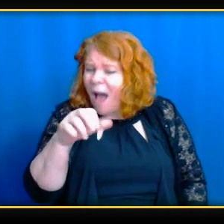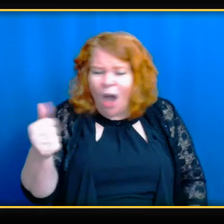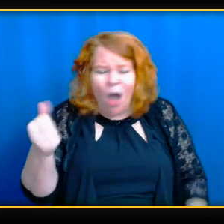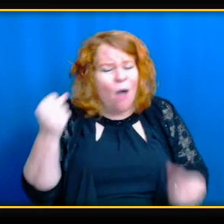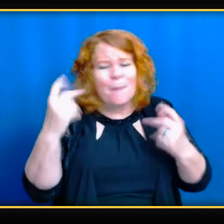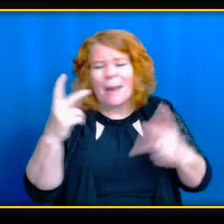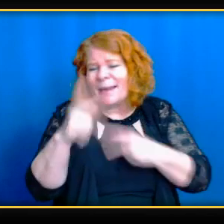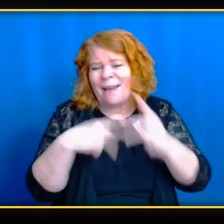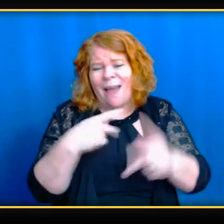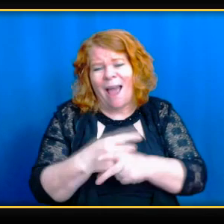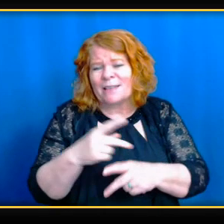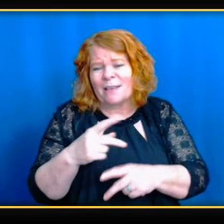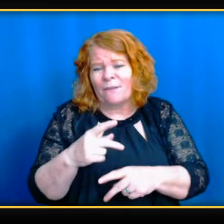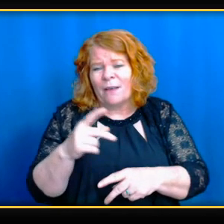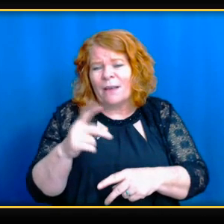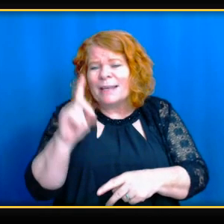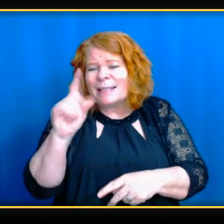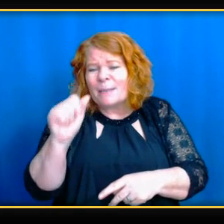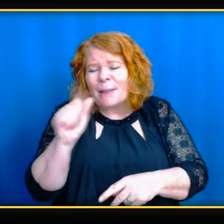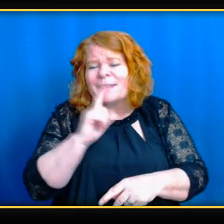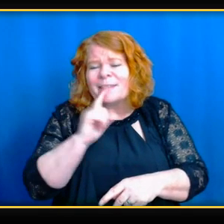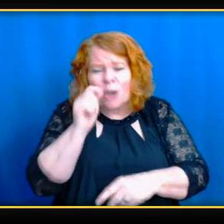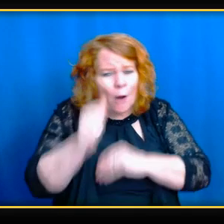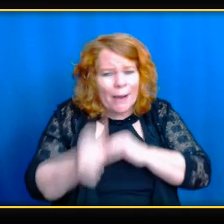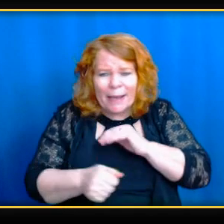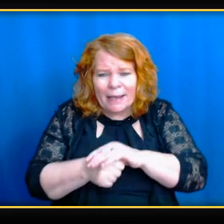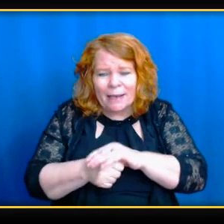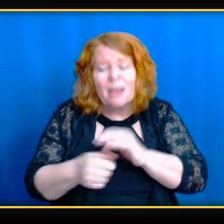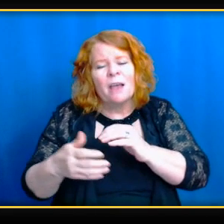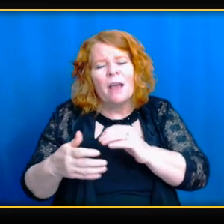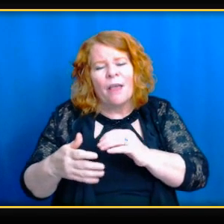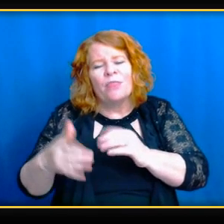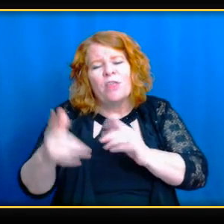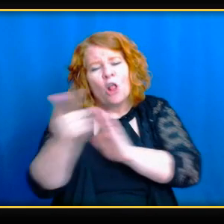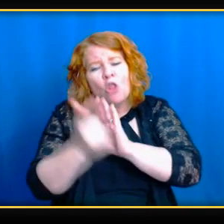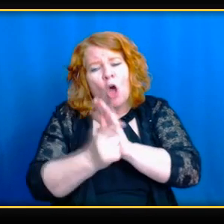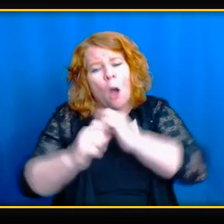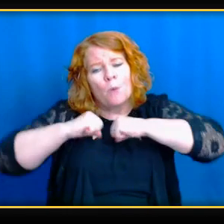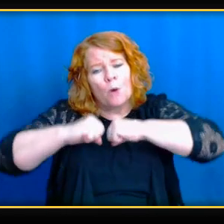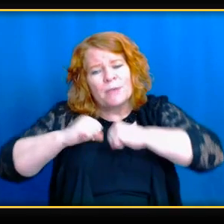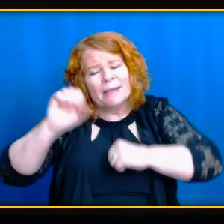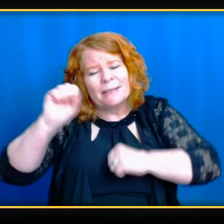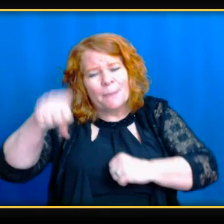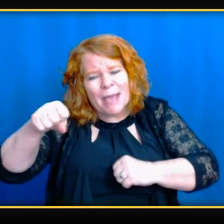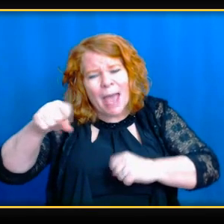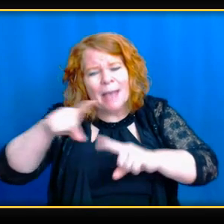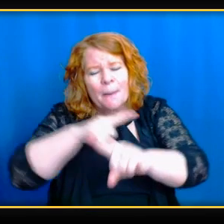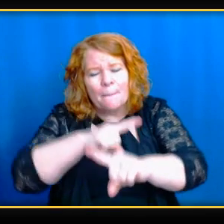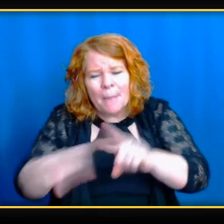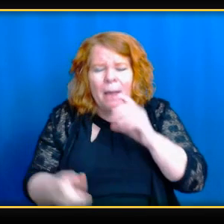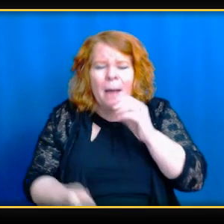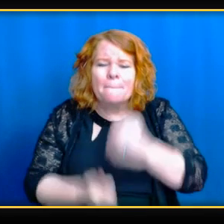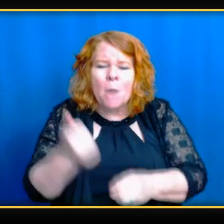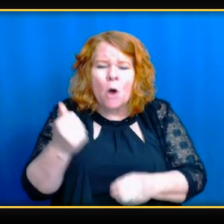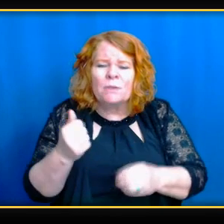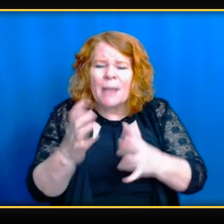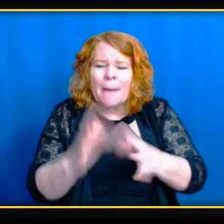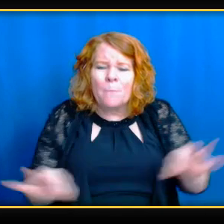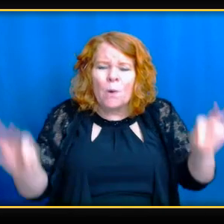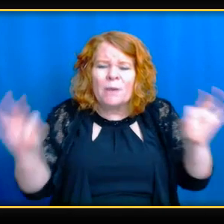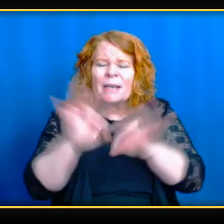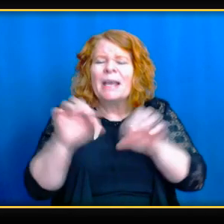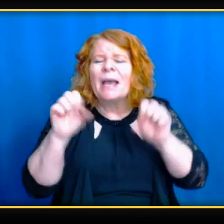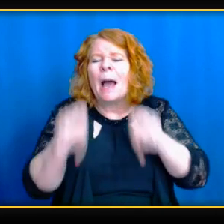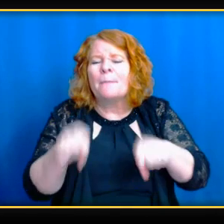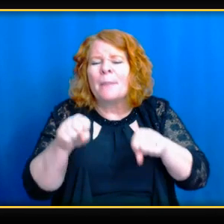are covered by the law, but most importantly, the ability not to be ashamed of who you are and